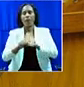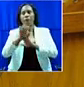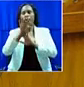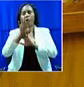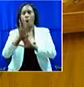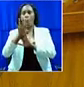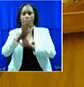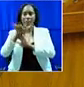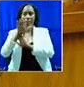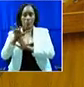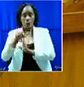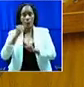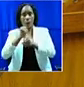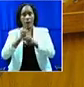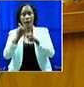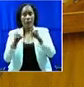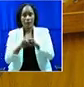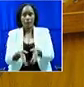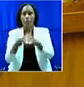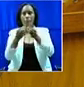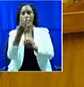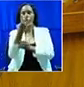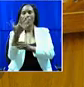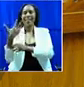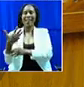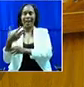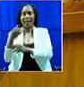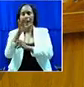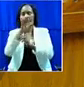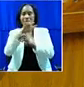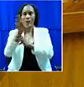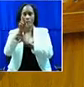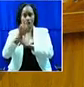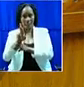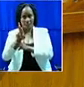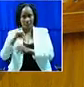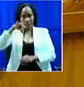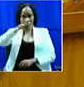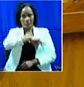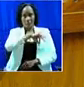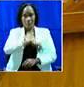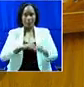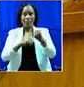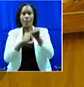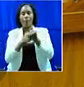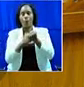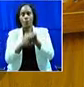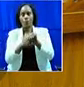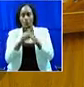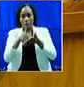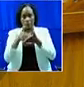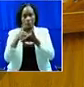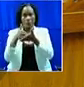have received 49 billion rand in wage support, helping to protect these